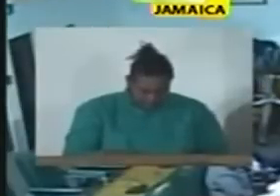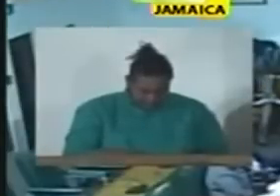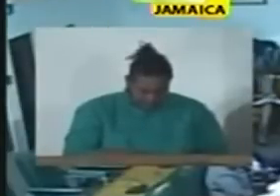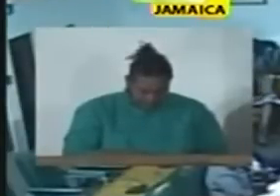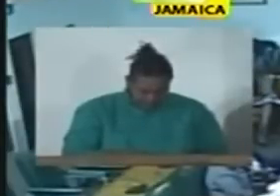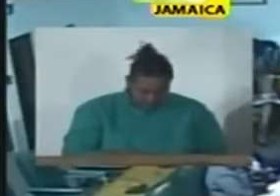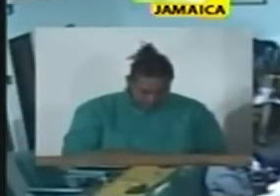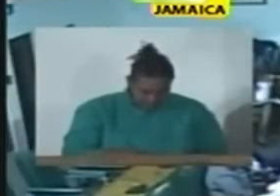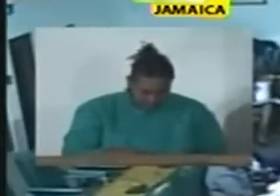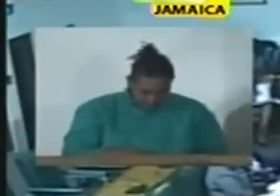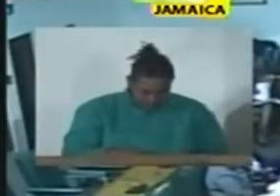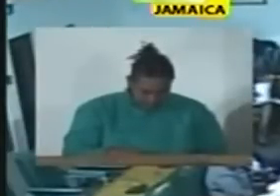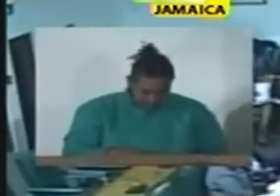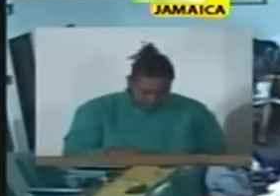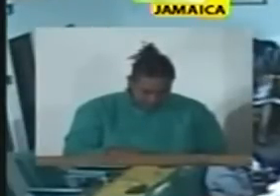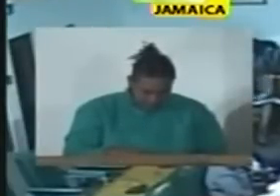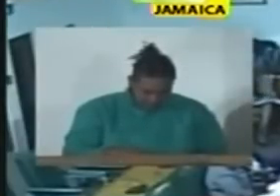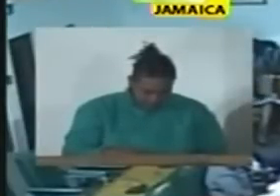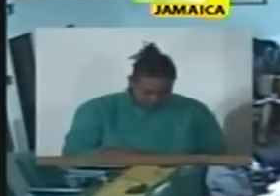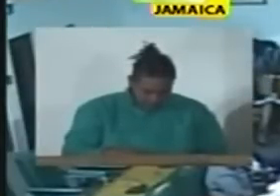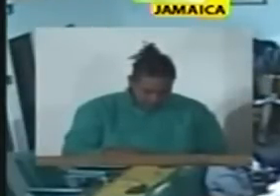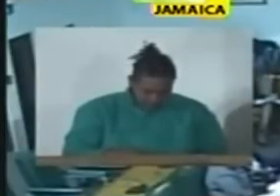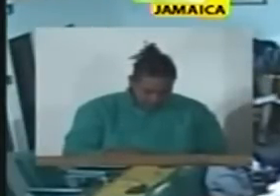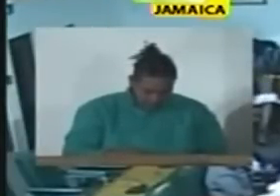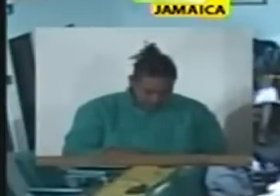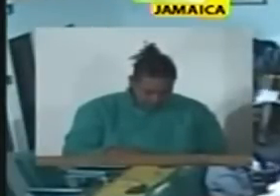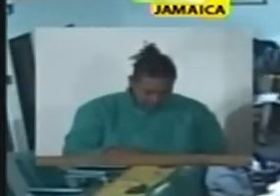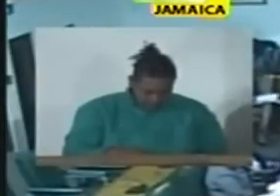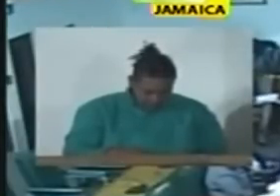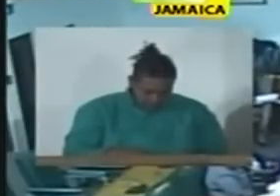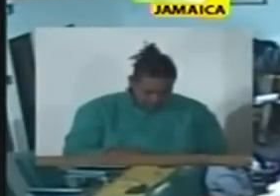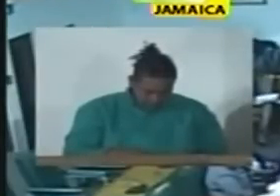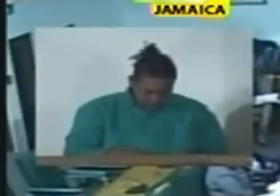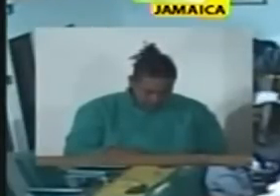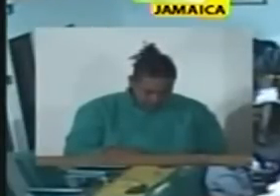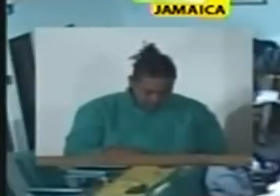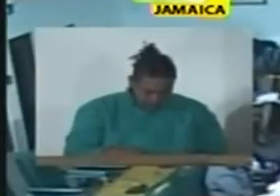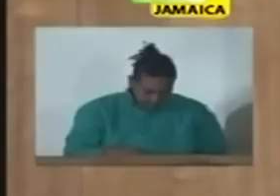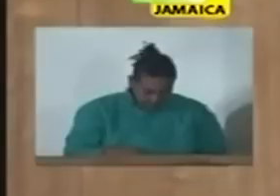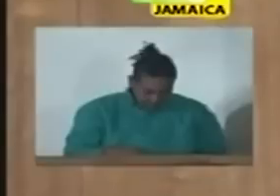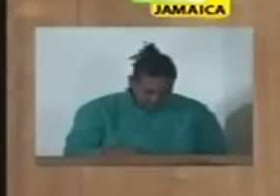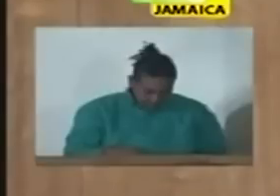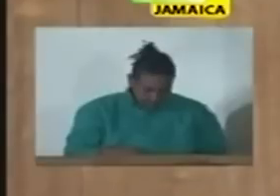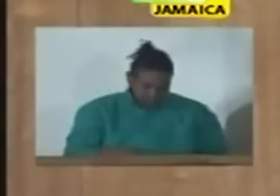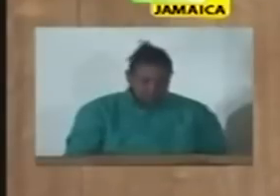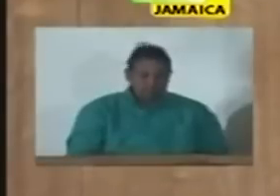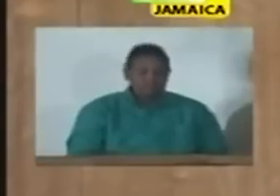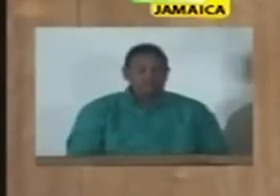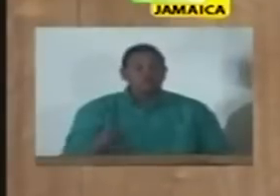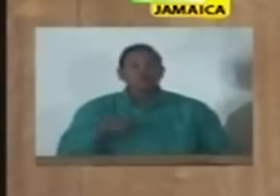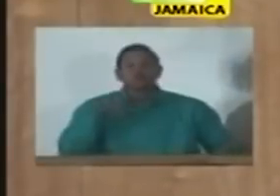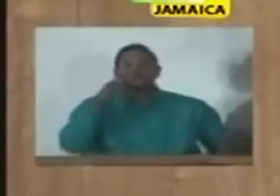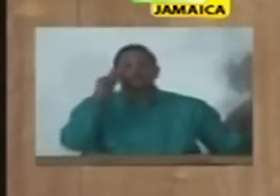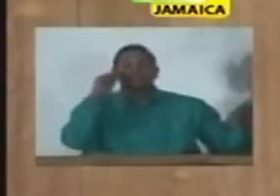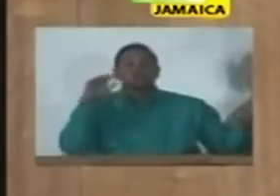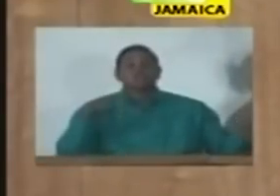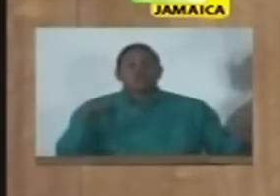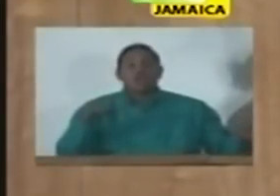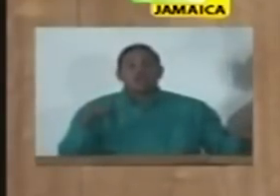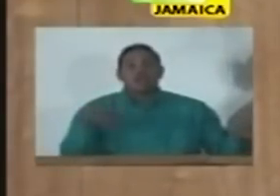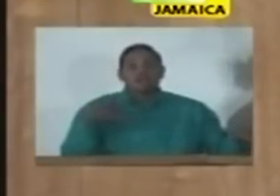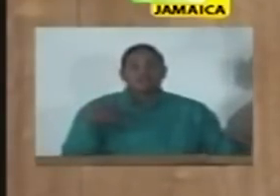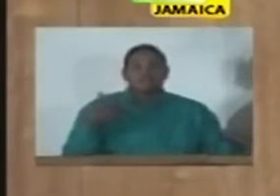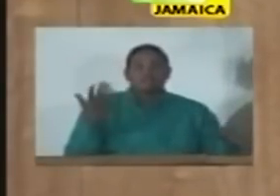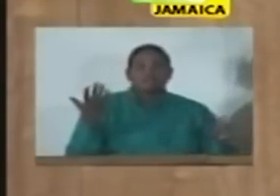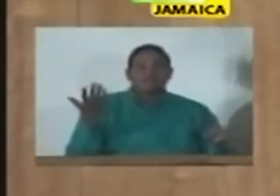Mr. President, we're not ambushed. We're not taken suddenly. I know that I'd like